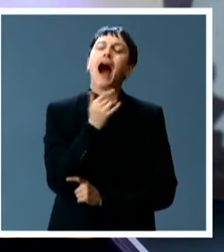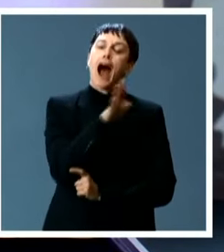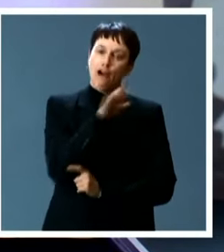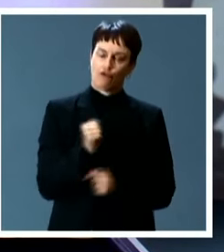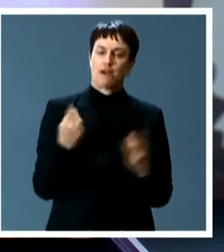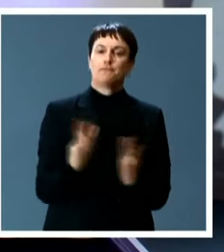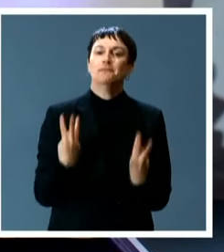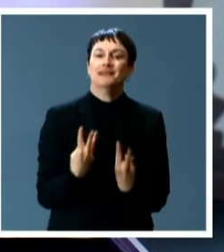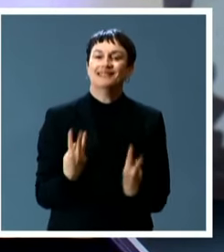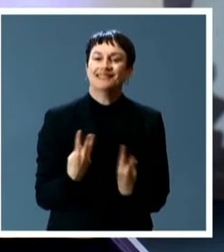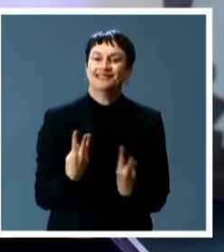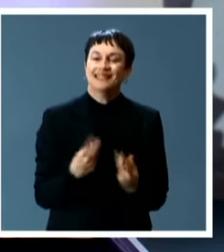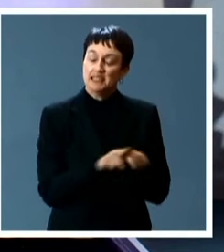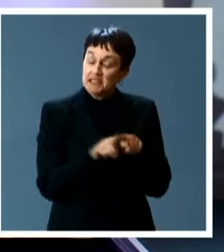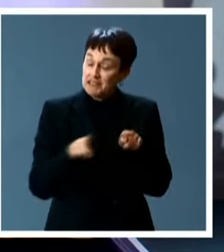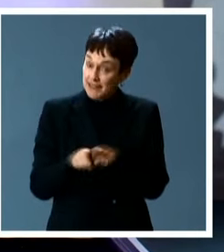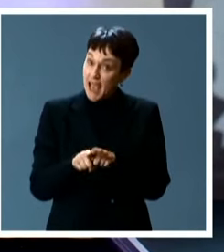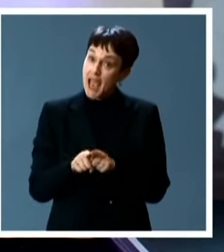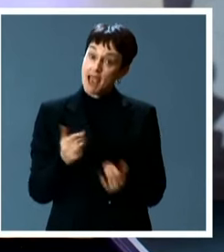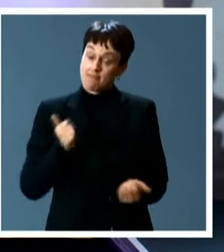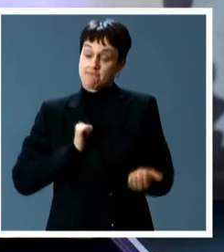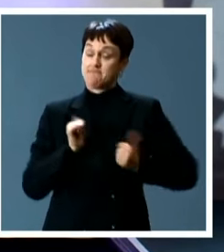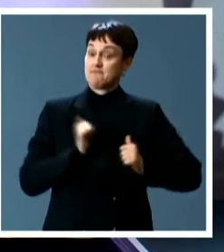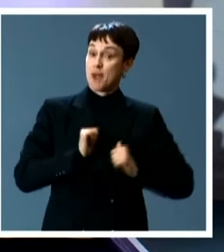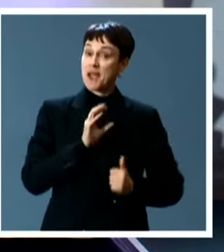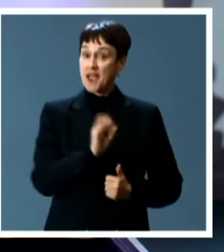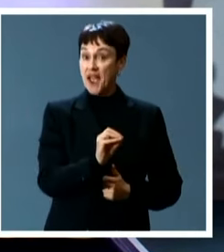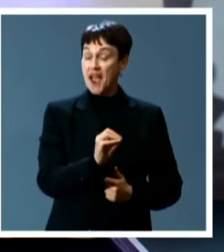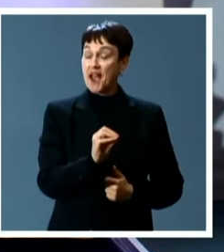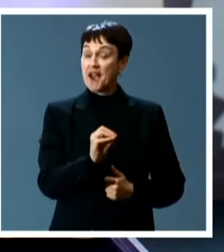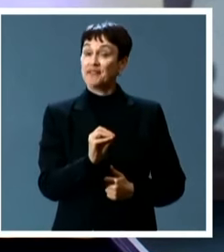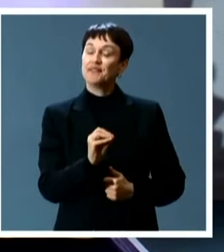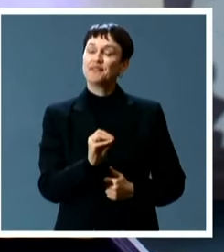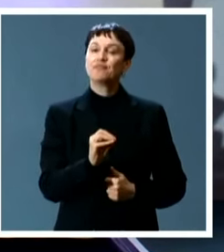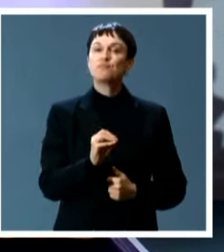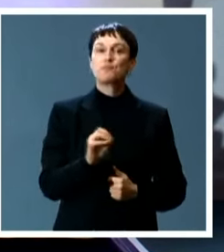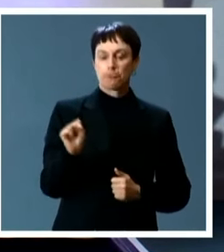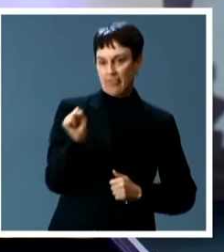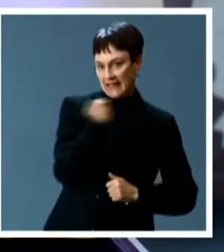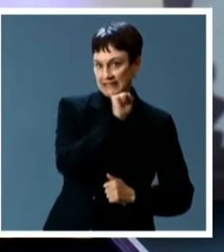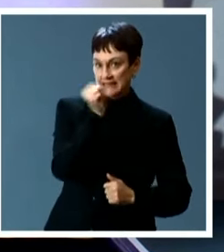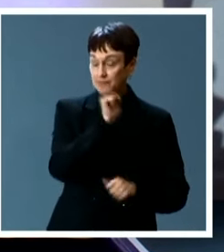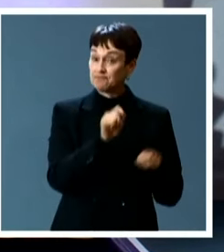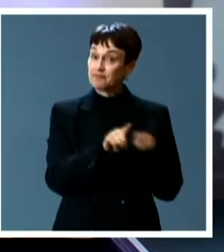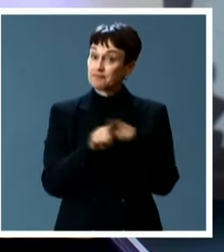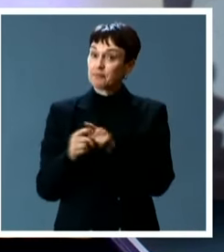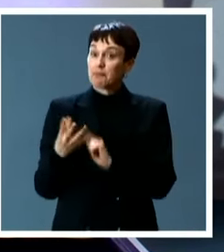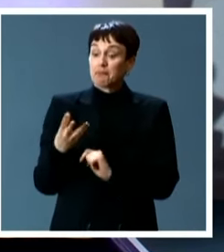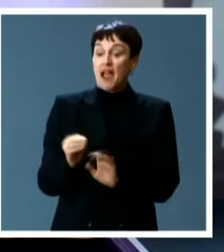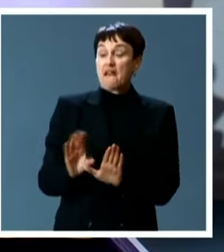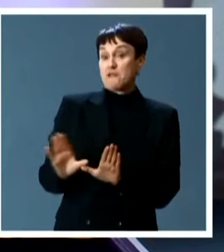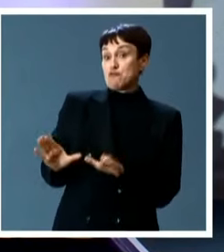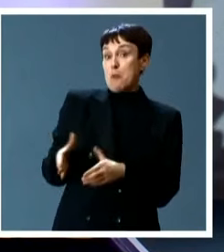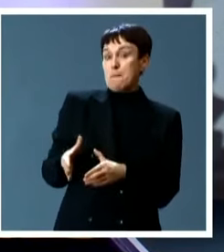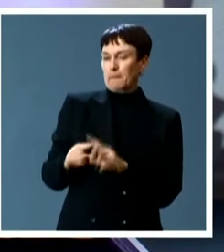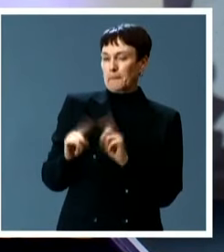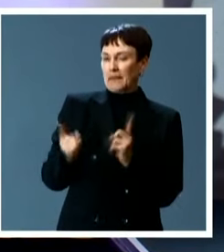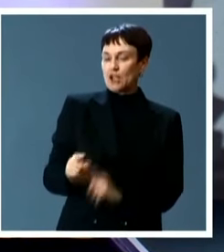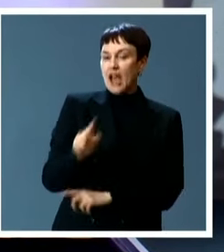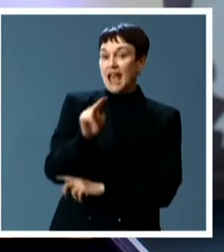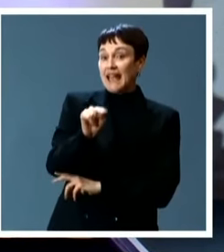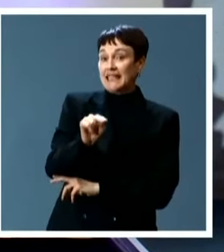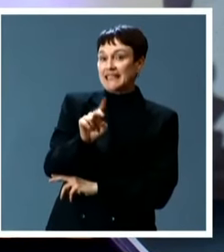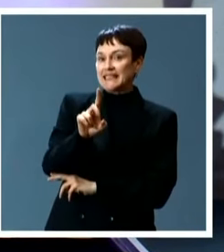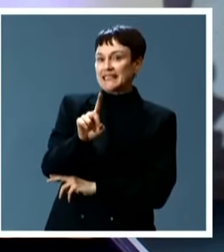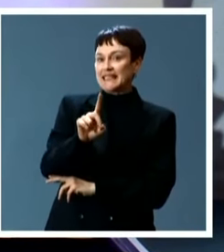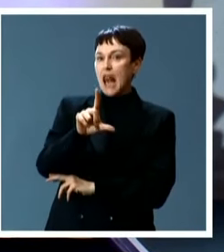a performance. We will also gear for a performance by our very special group, Ndlovu